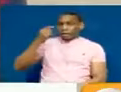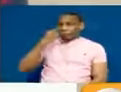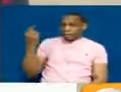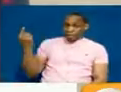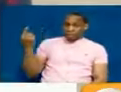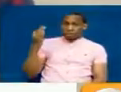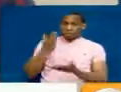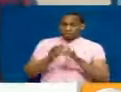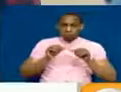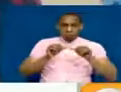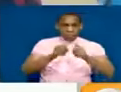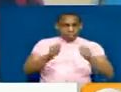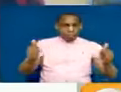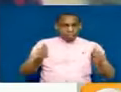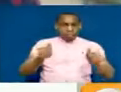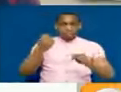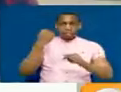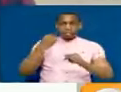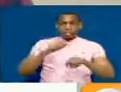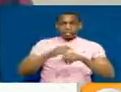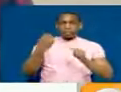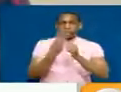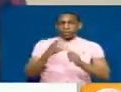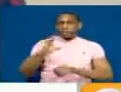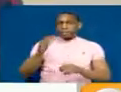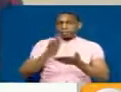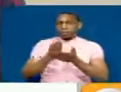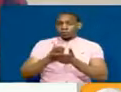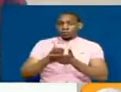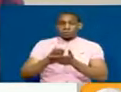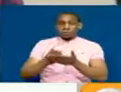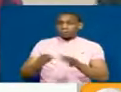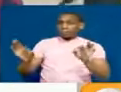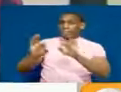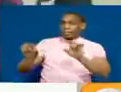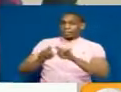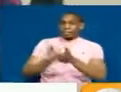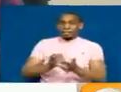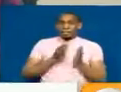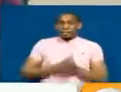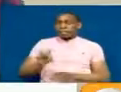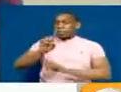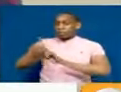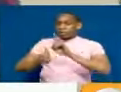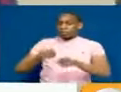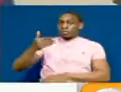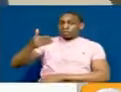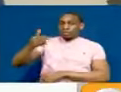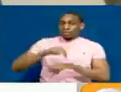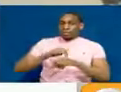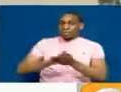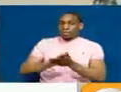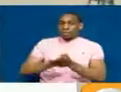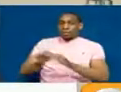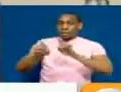this one has remained intact since the 12th century is one of this region's biggest mysteries, and one that tourists keep asking about every time